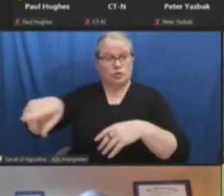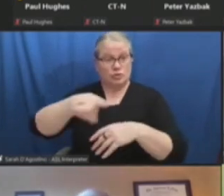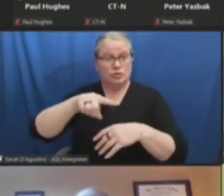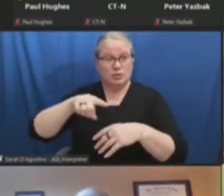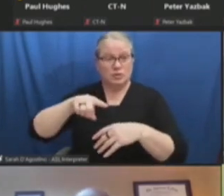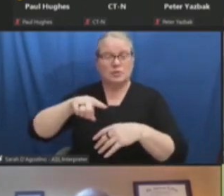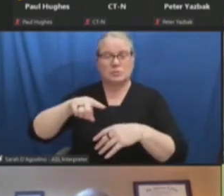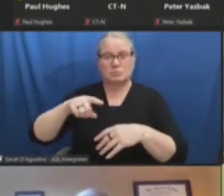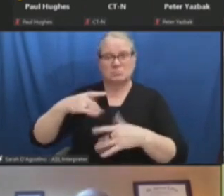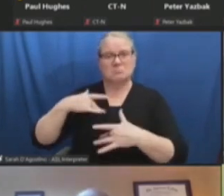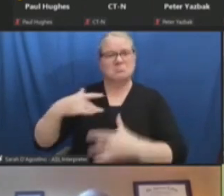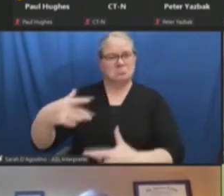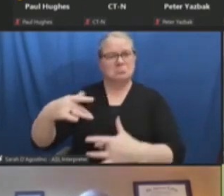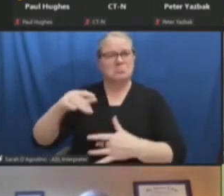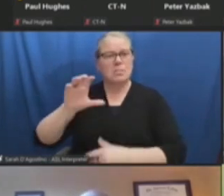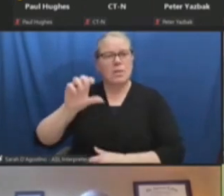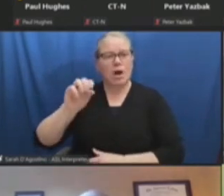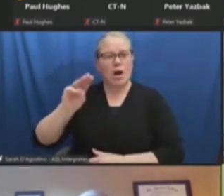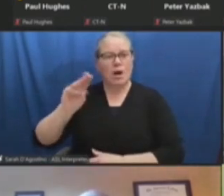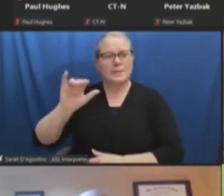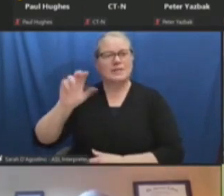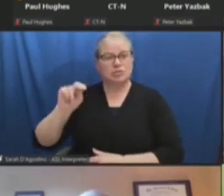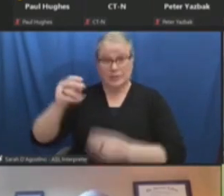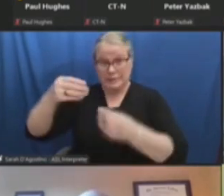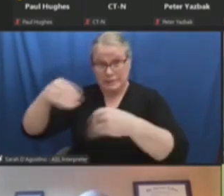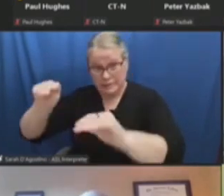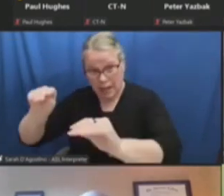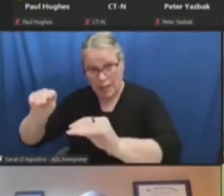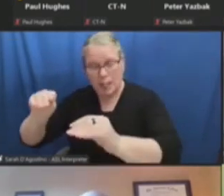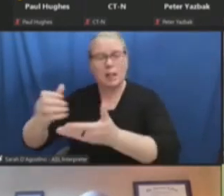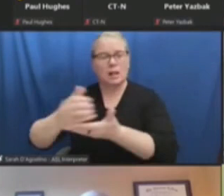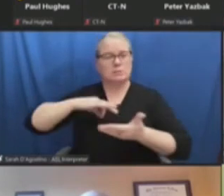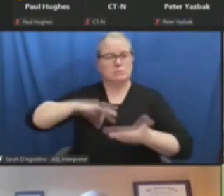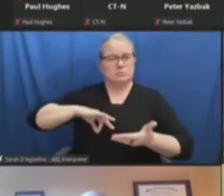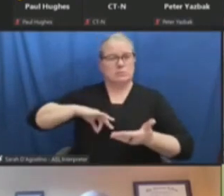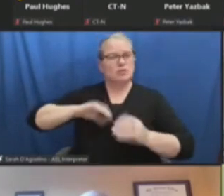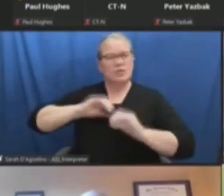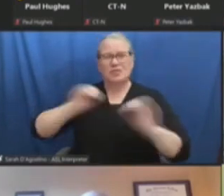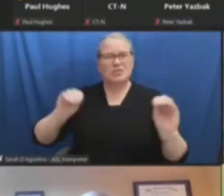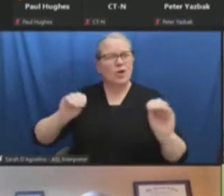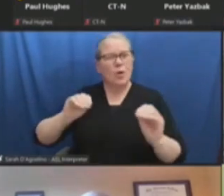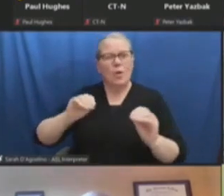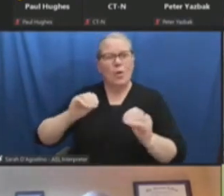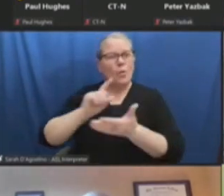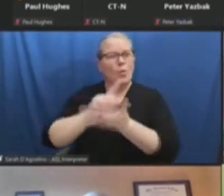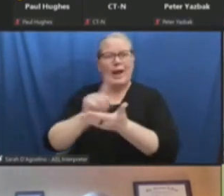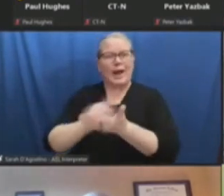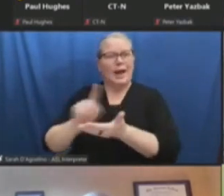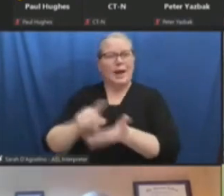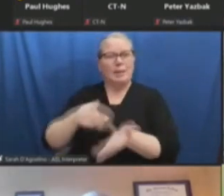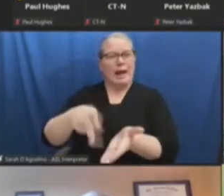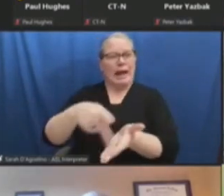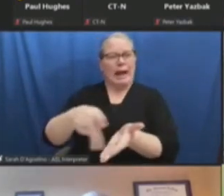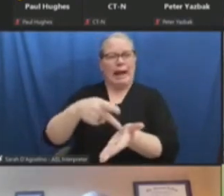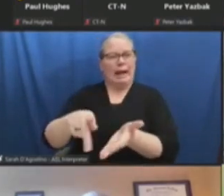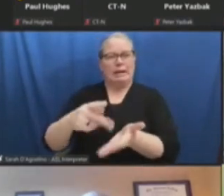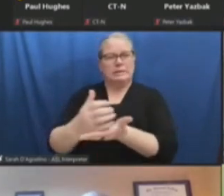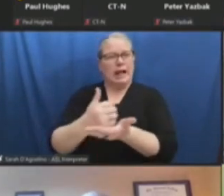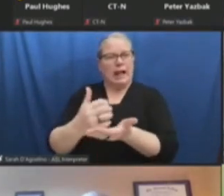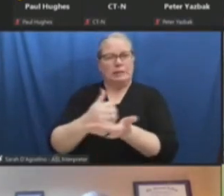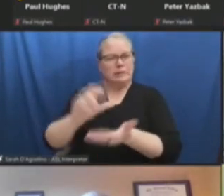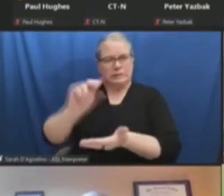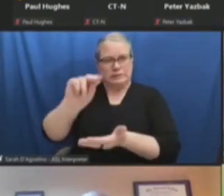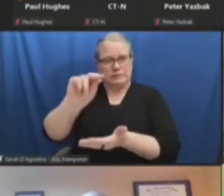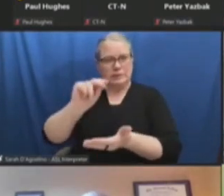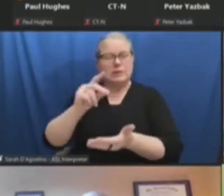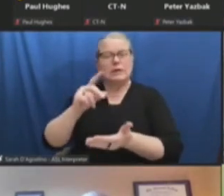typically commission based. So there's no starting salary. It's really a career that